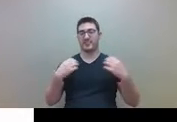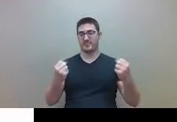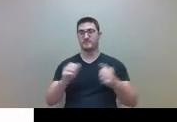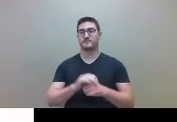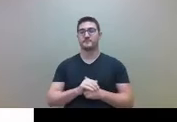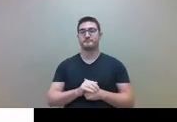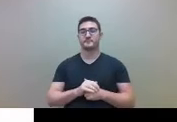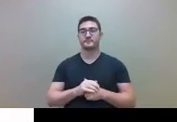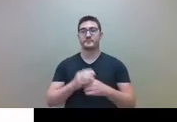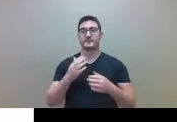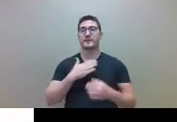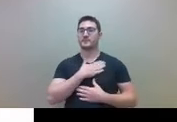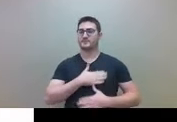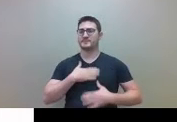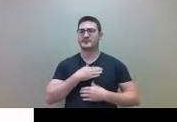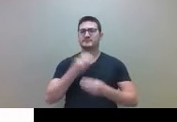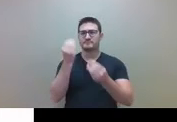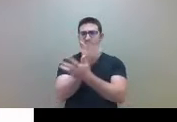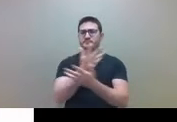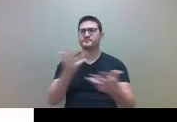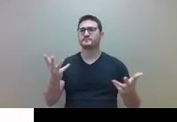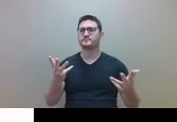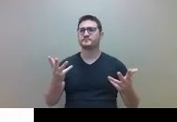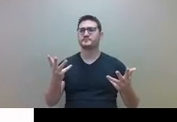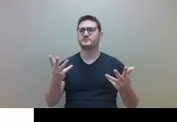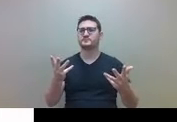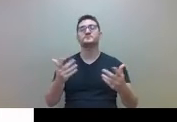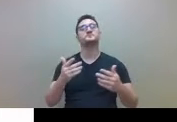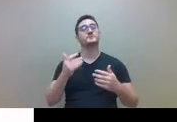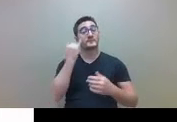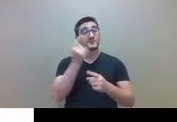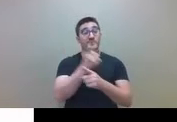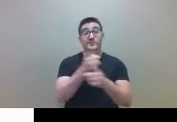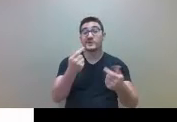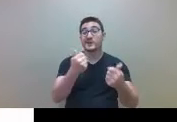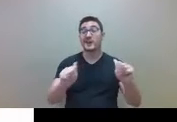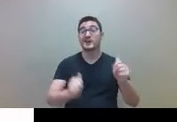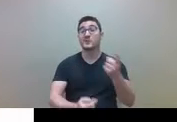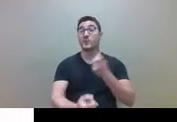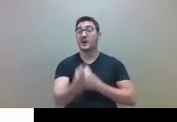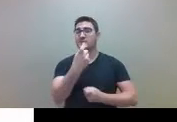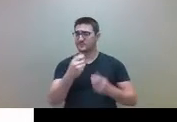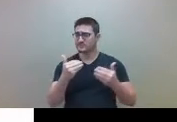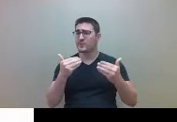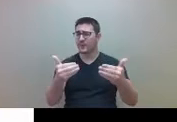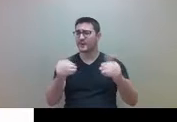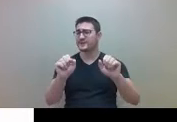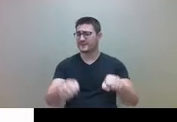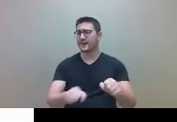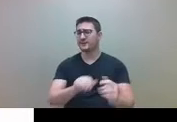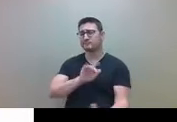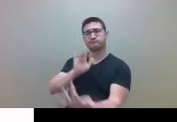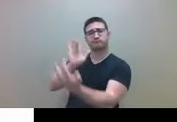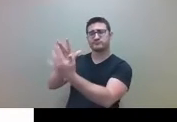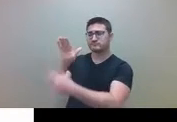are recording, and so if you are asking questions, you would be recorded today.